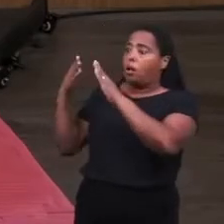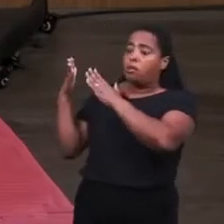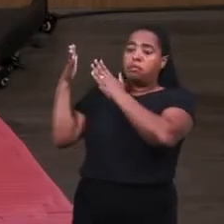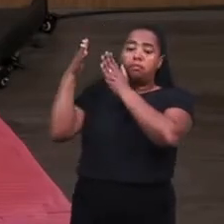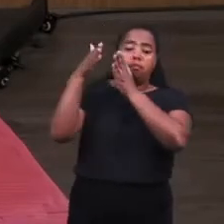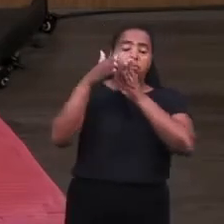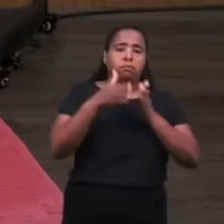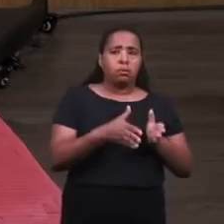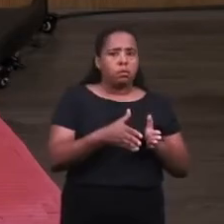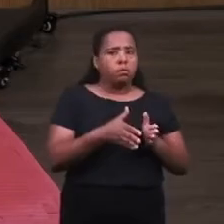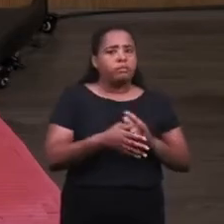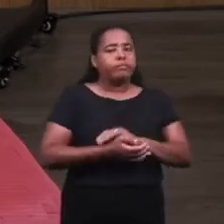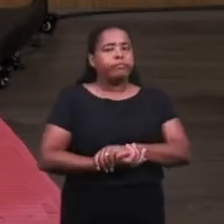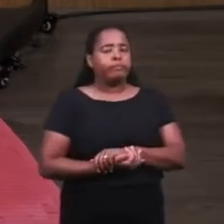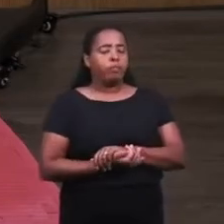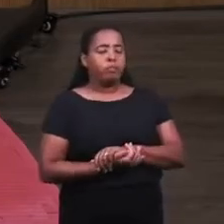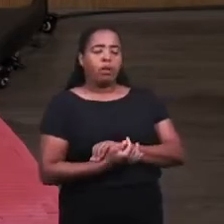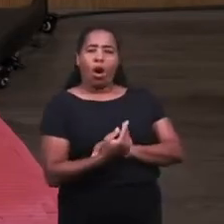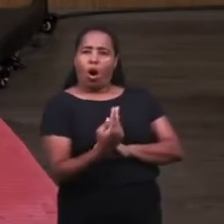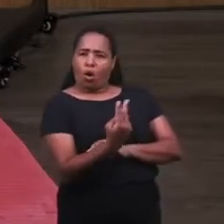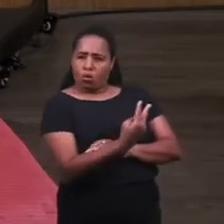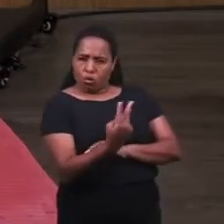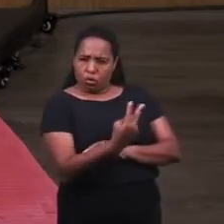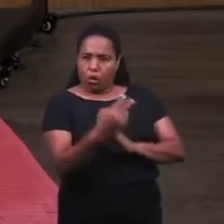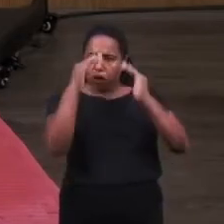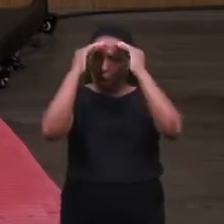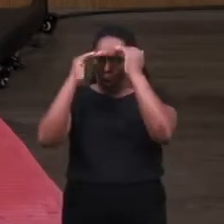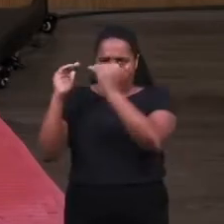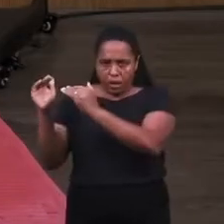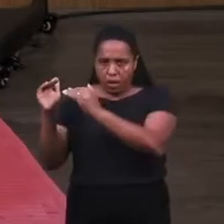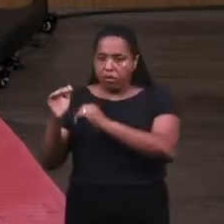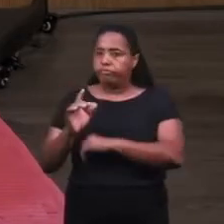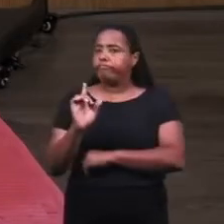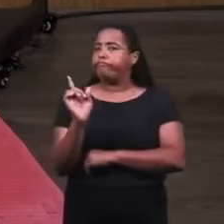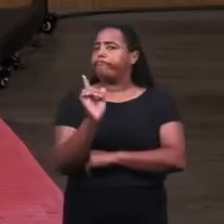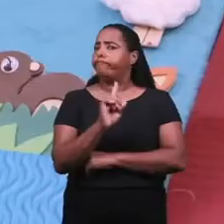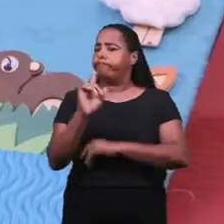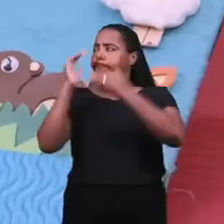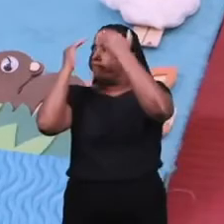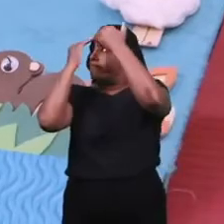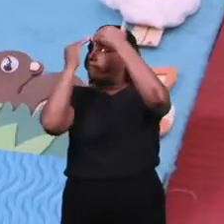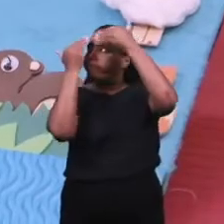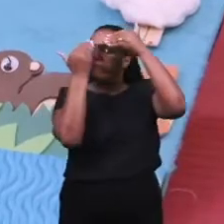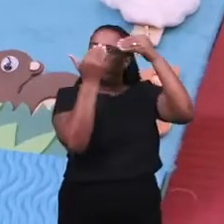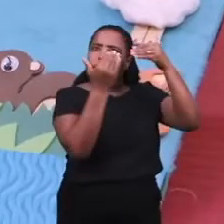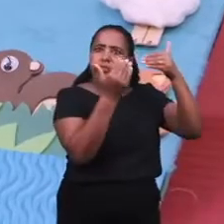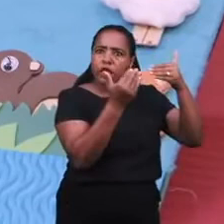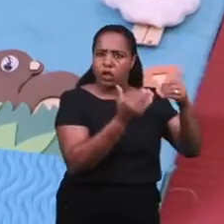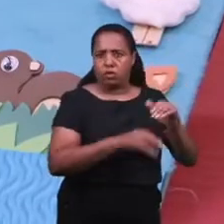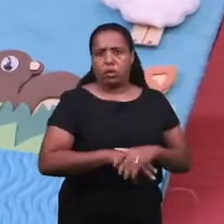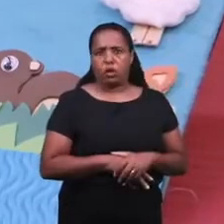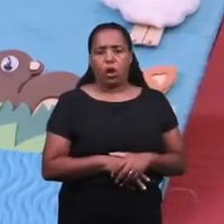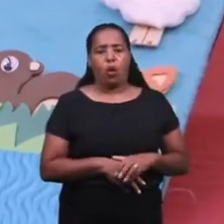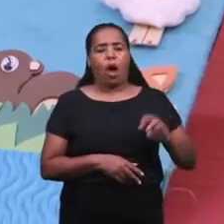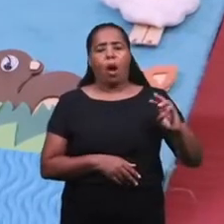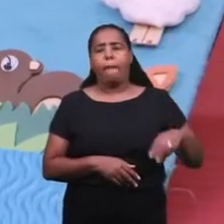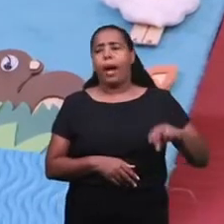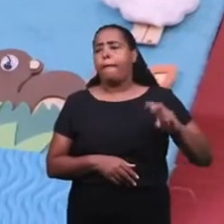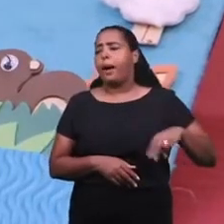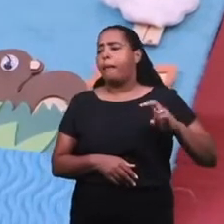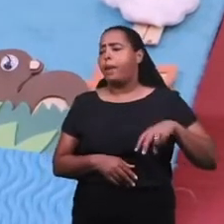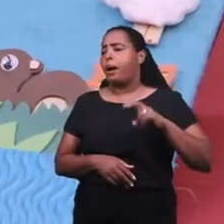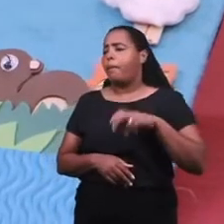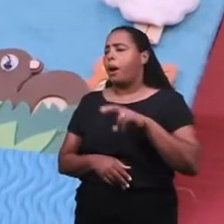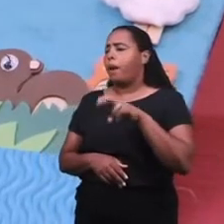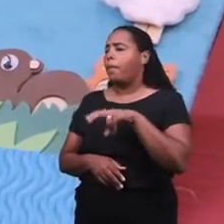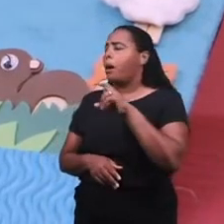No. They disobeyed. And look what happened. They went and they ate